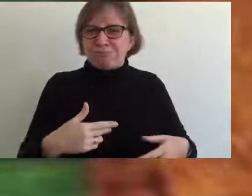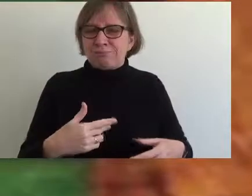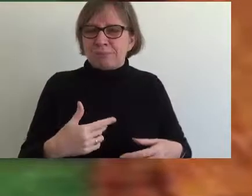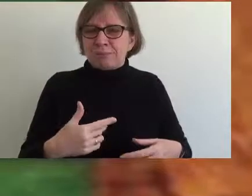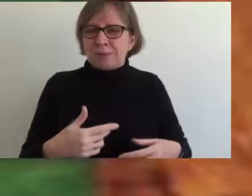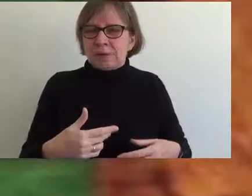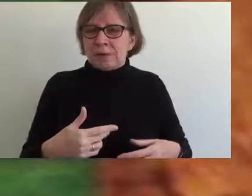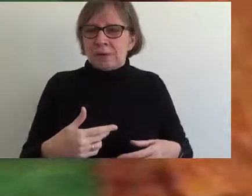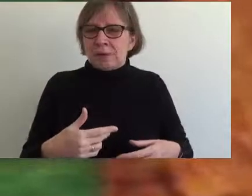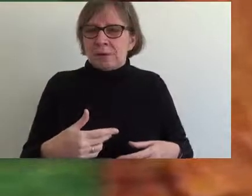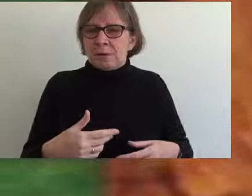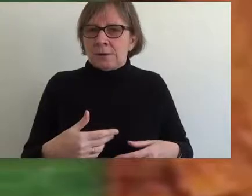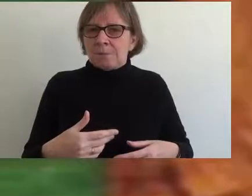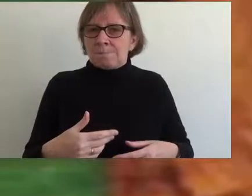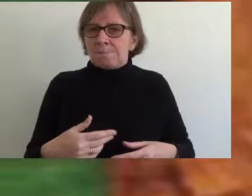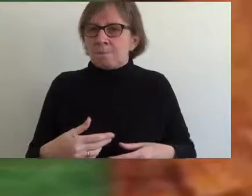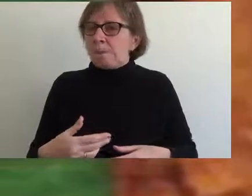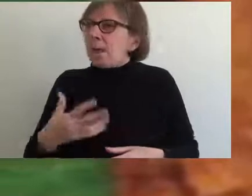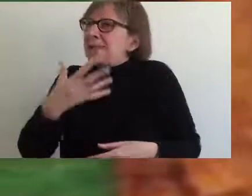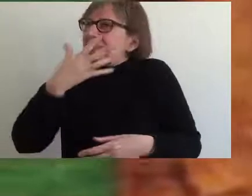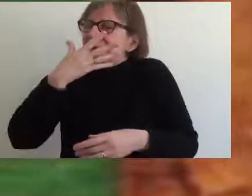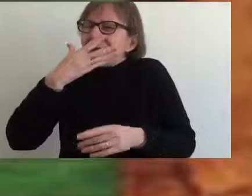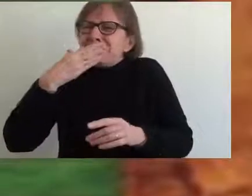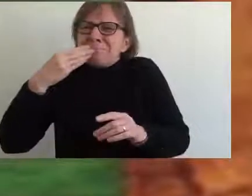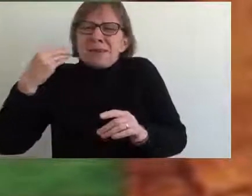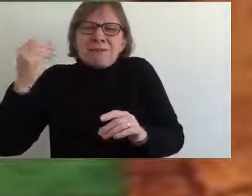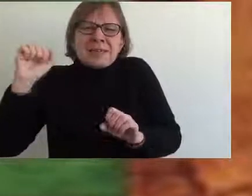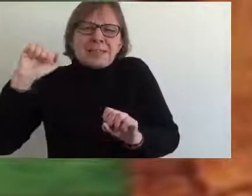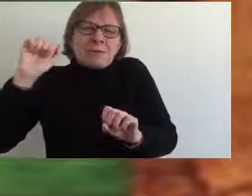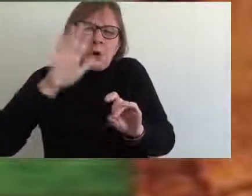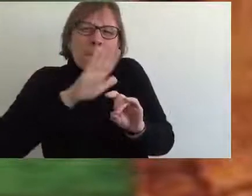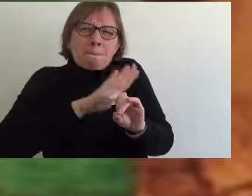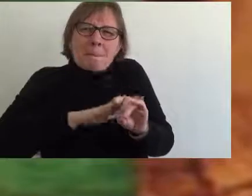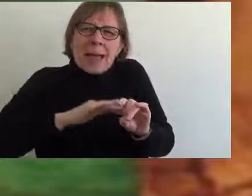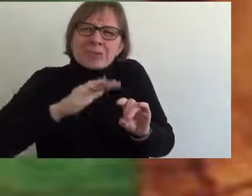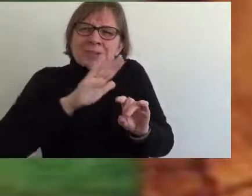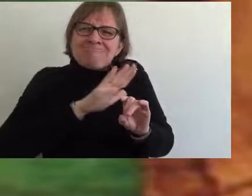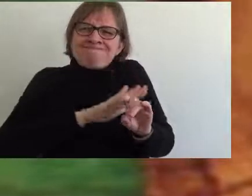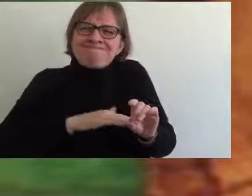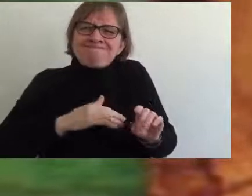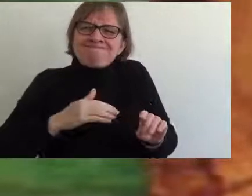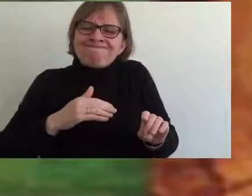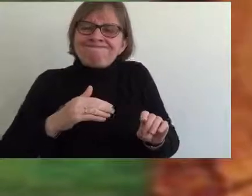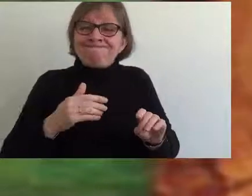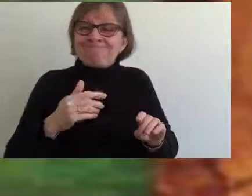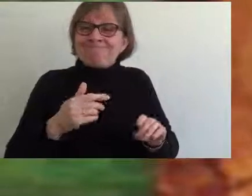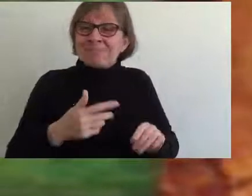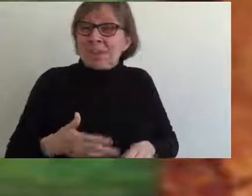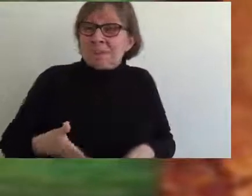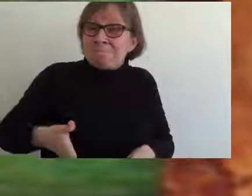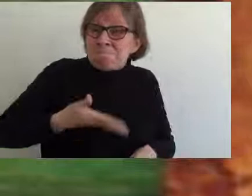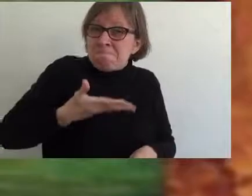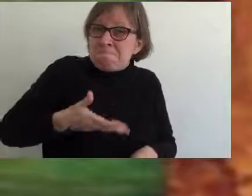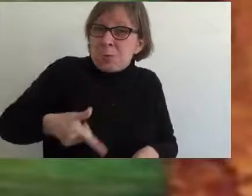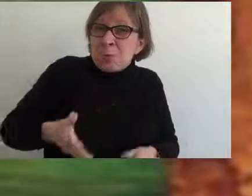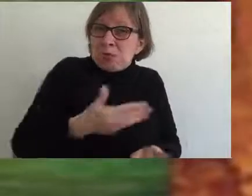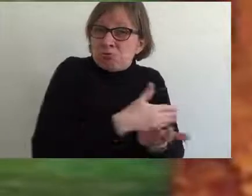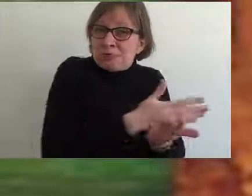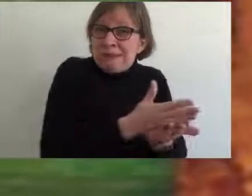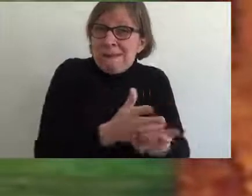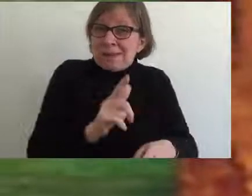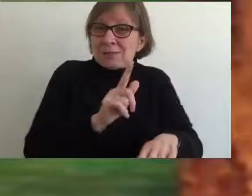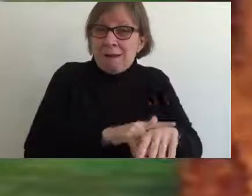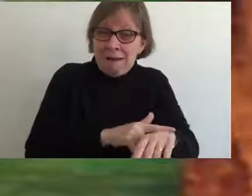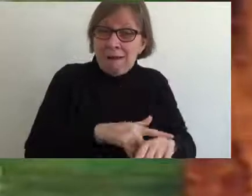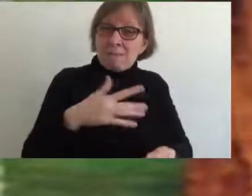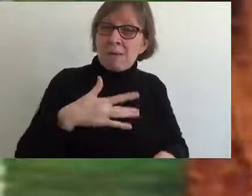ways. May the spirit of compassion move us to share our time, life